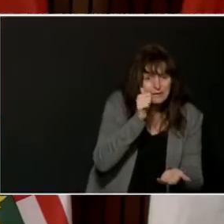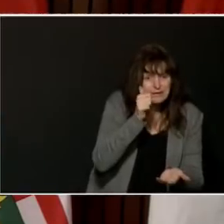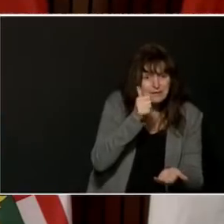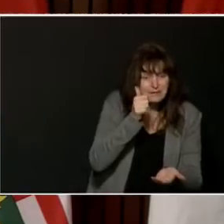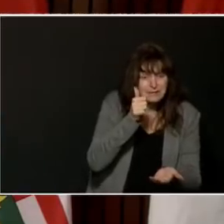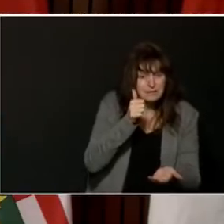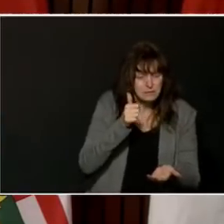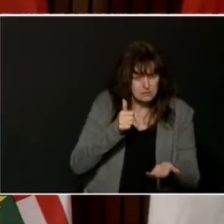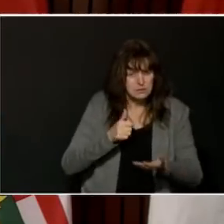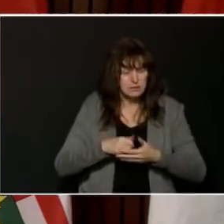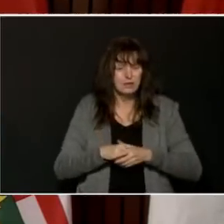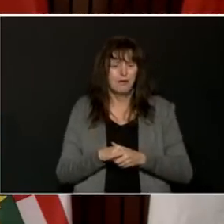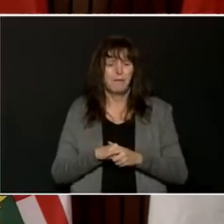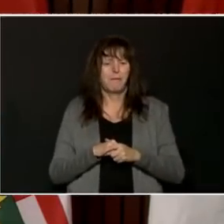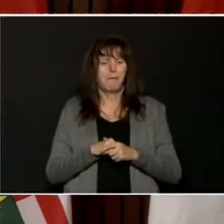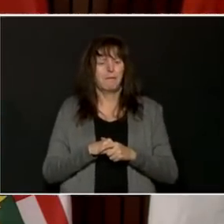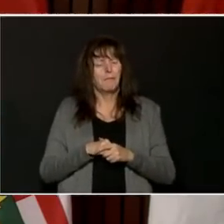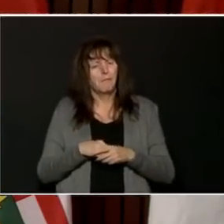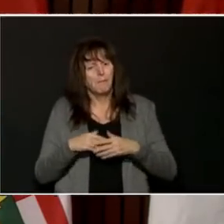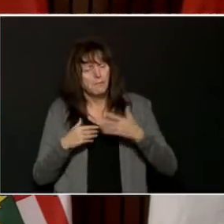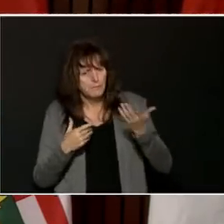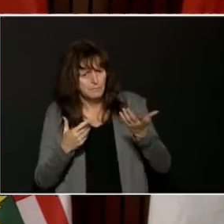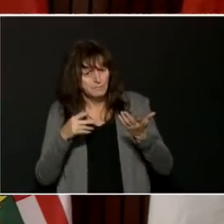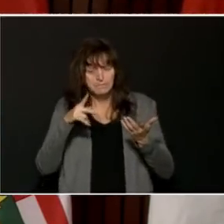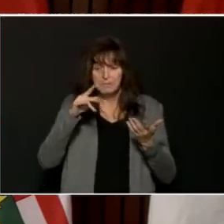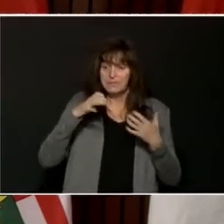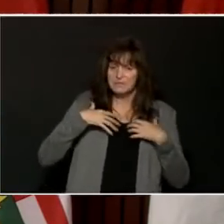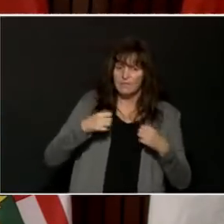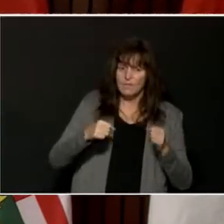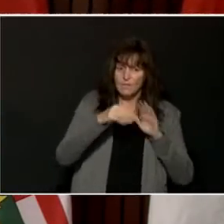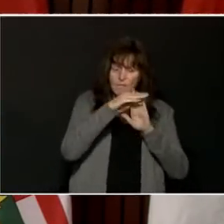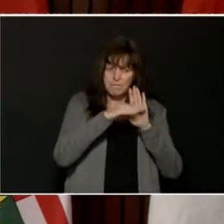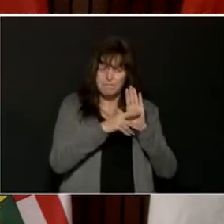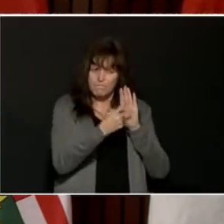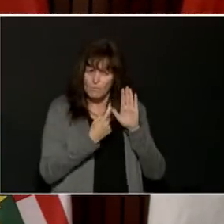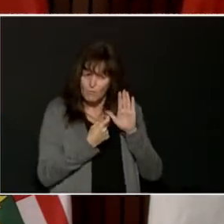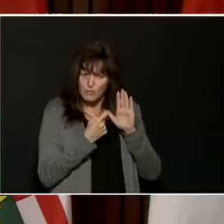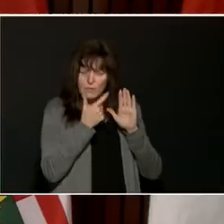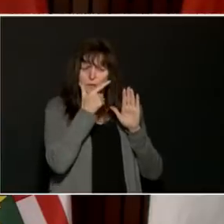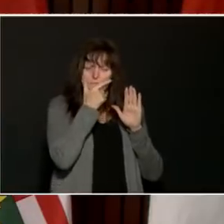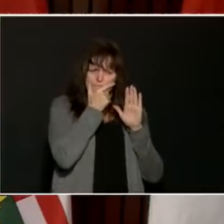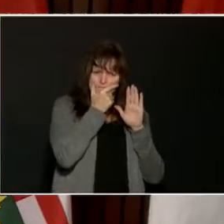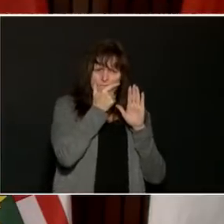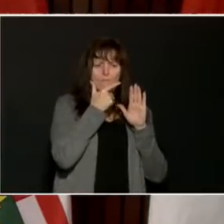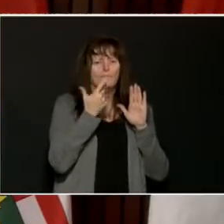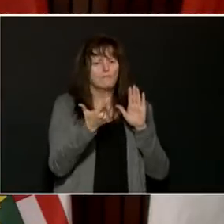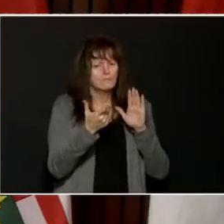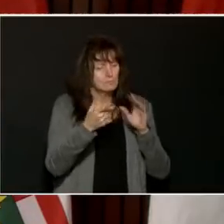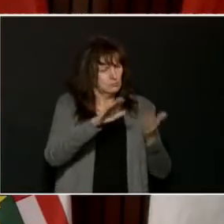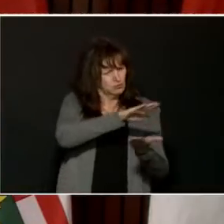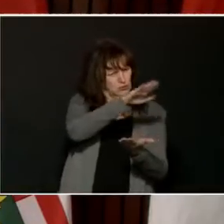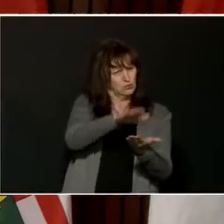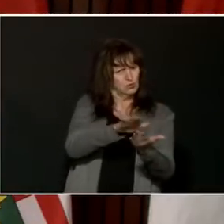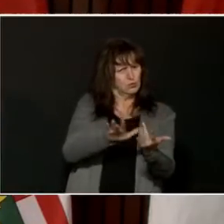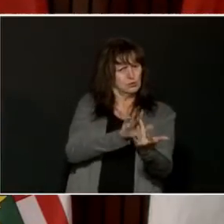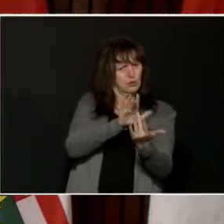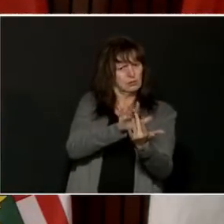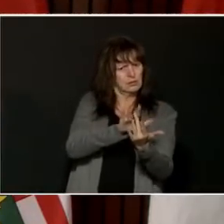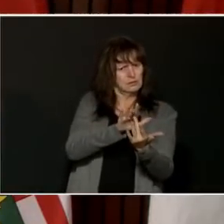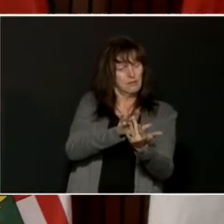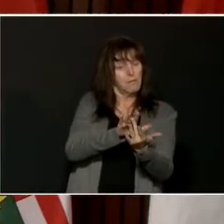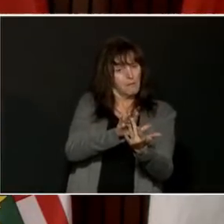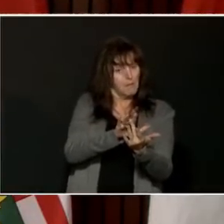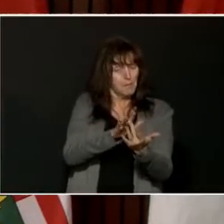the question about the public health measures. It's specifically those things that reduce contacts. And so that may be capacity limitations in different